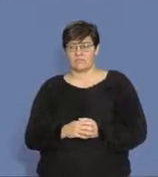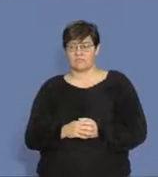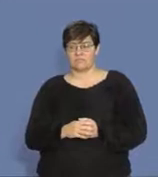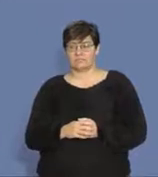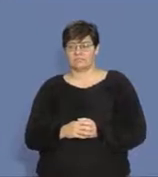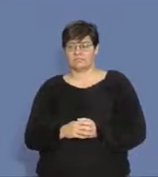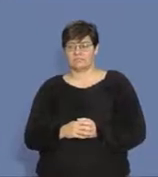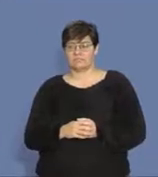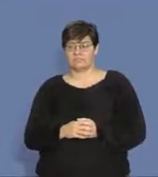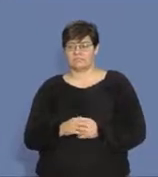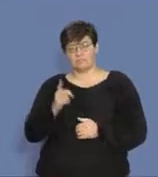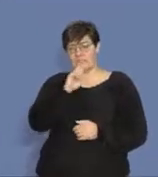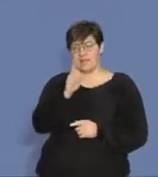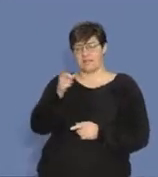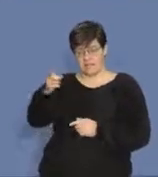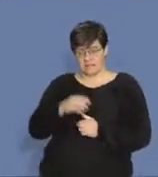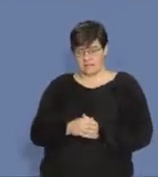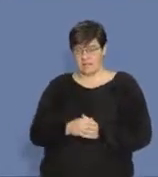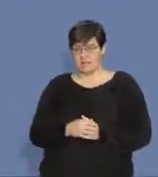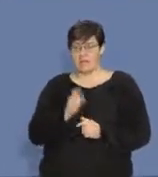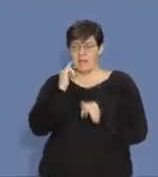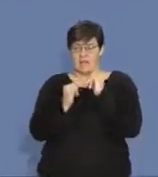here we go. There's my answer,